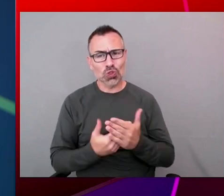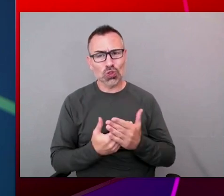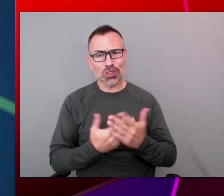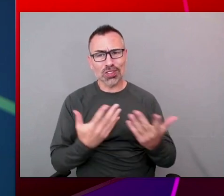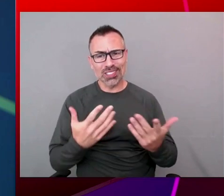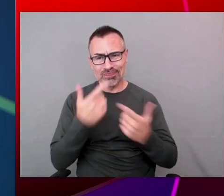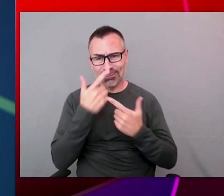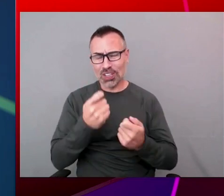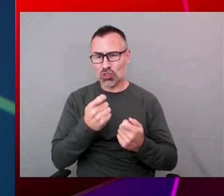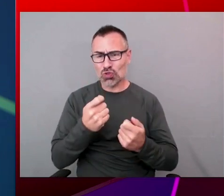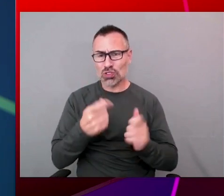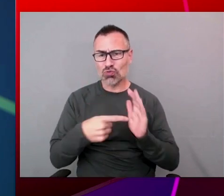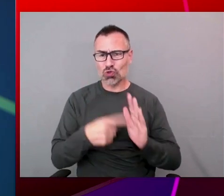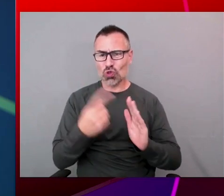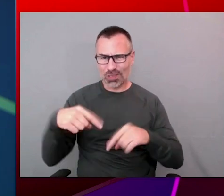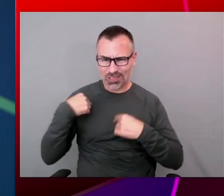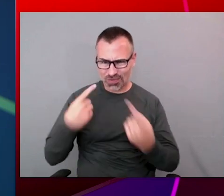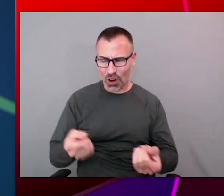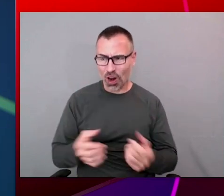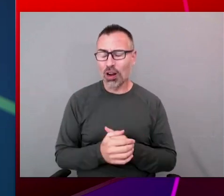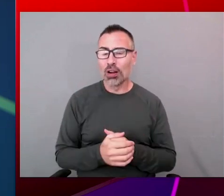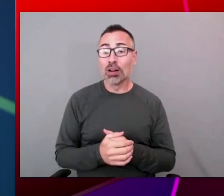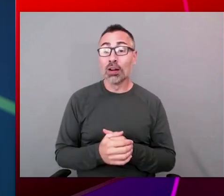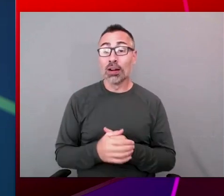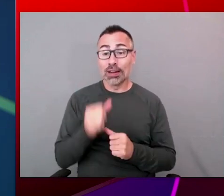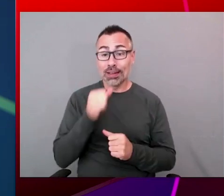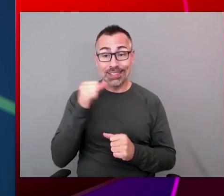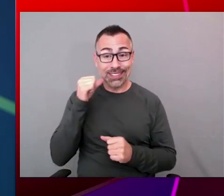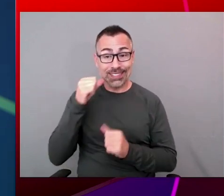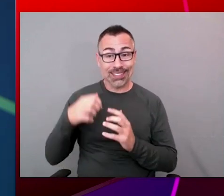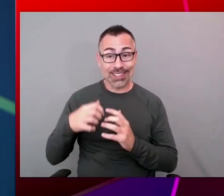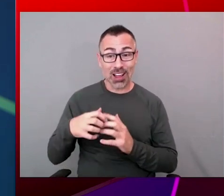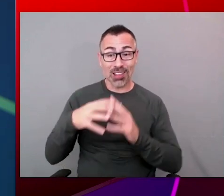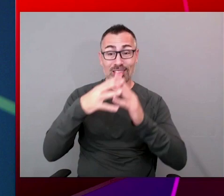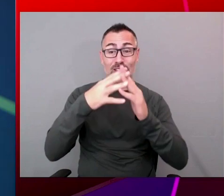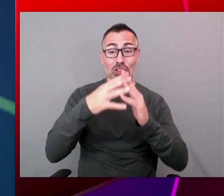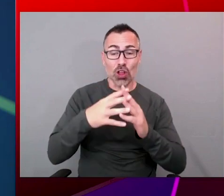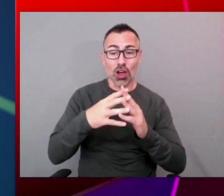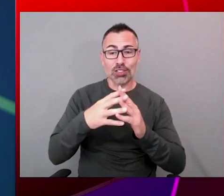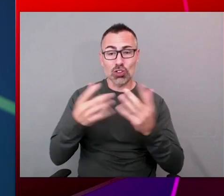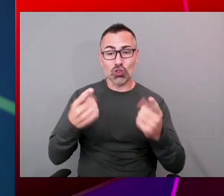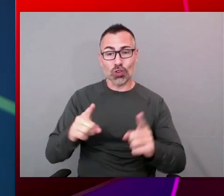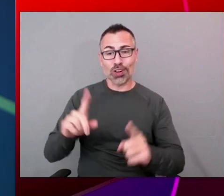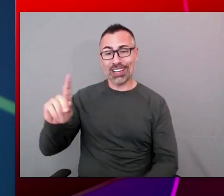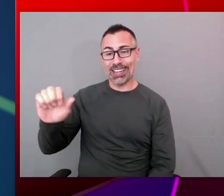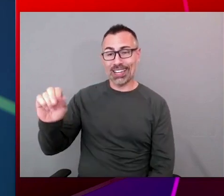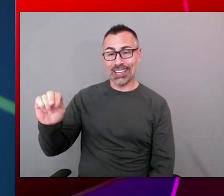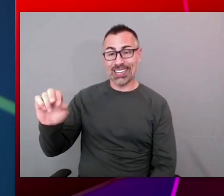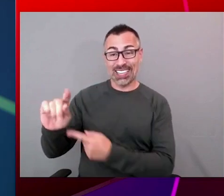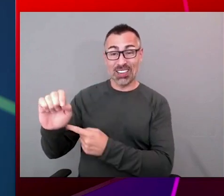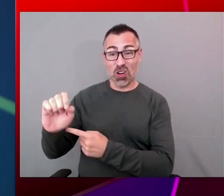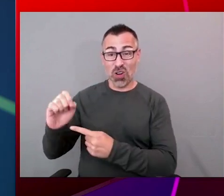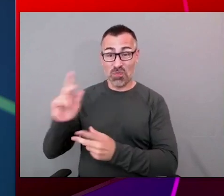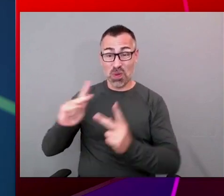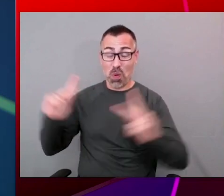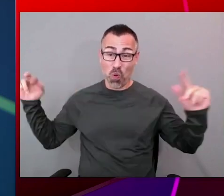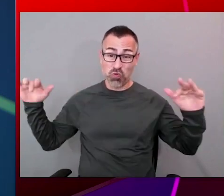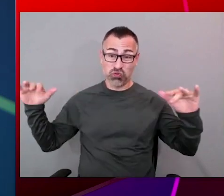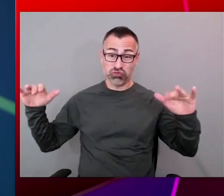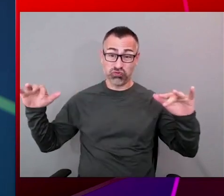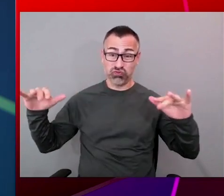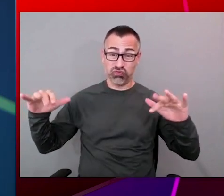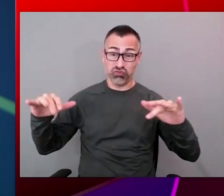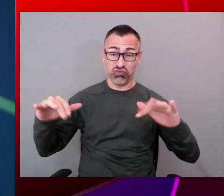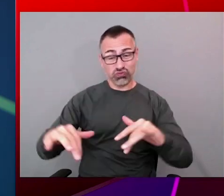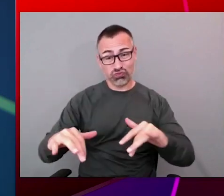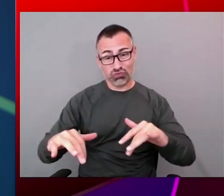interest. We had our launch yesterday during Swami's keynote, and we had an interest form, and we already have educators who are